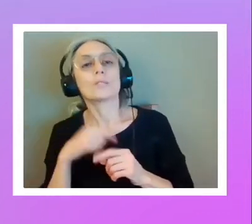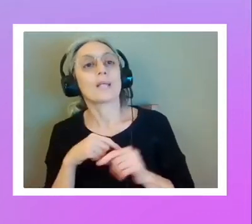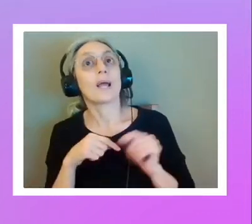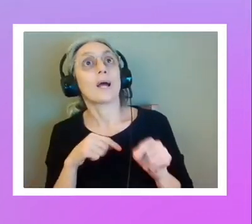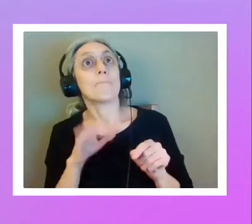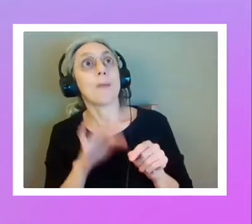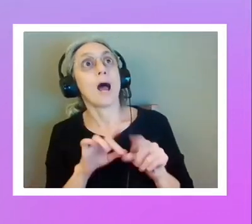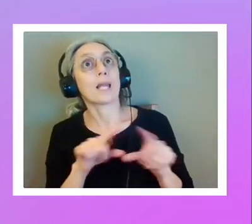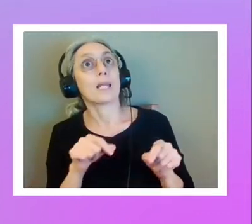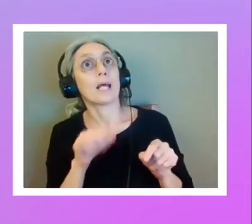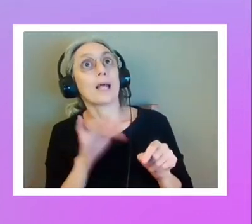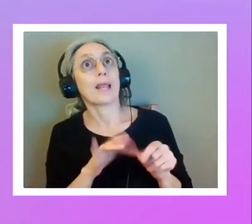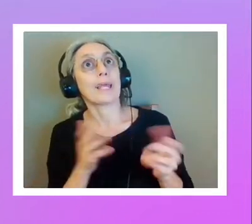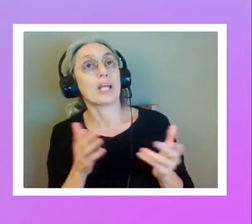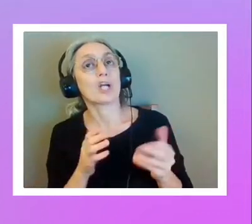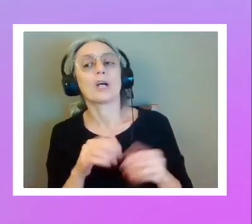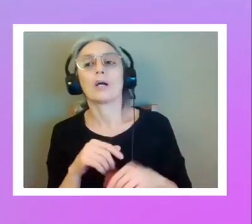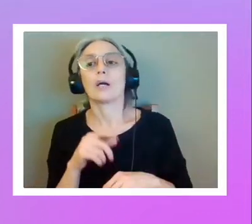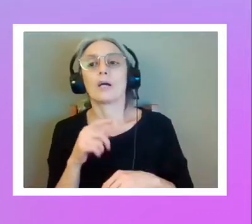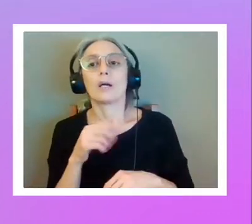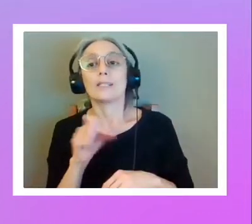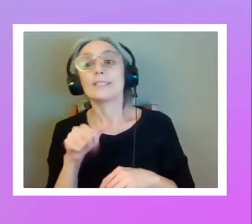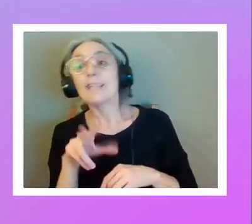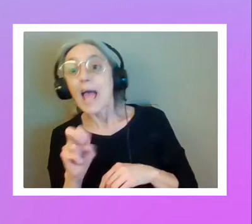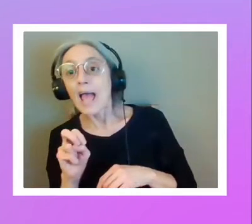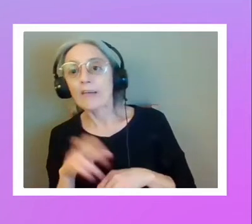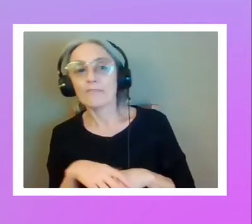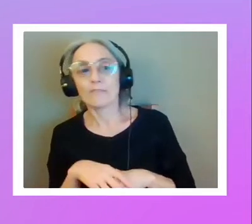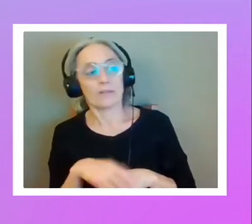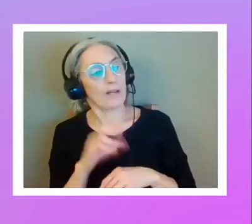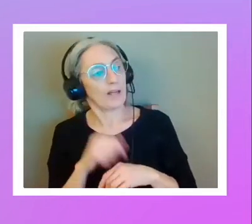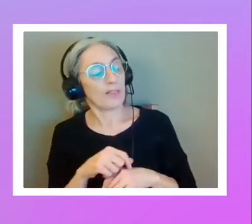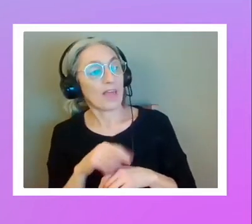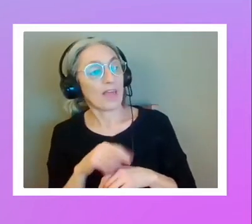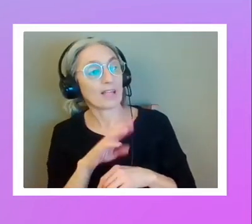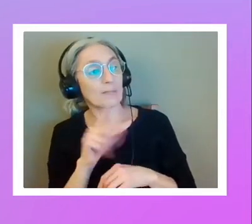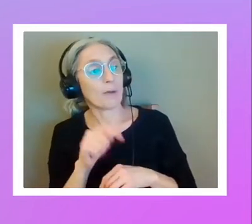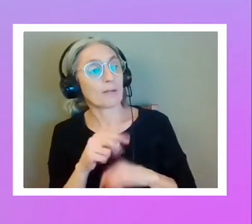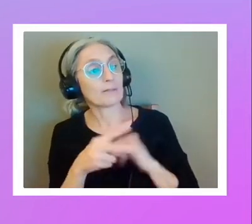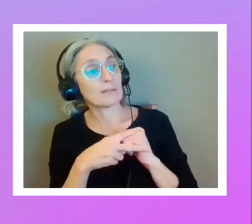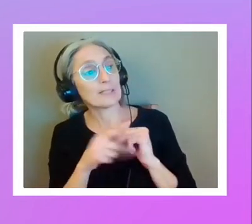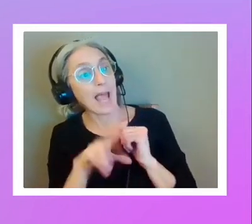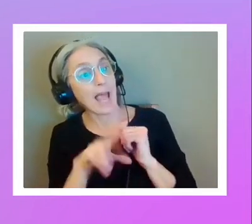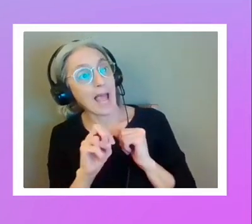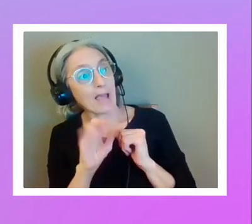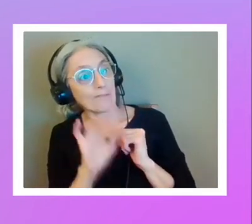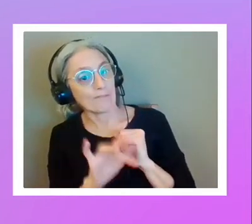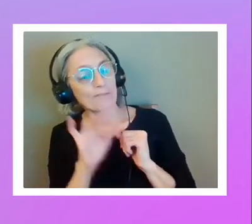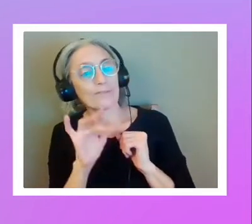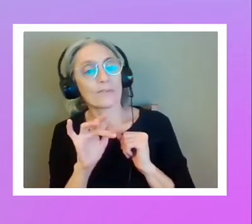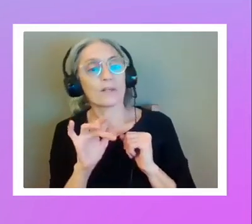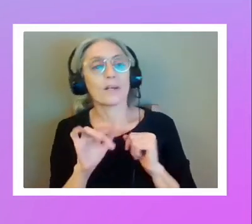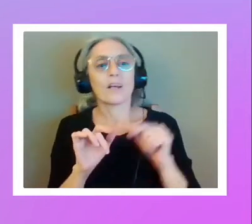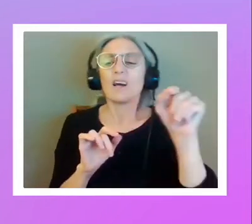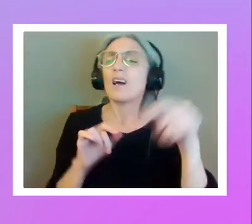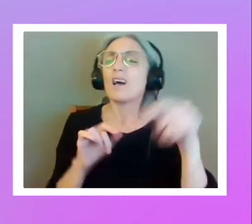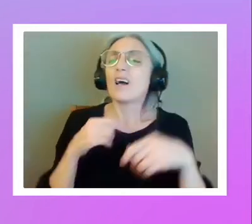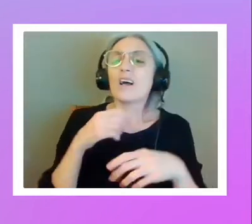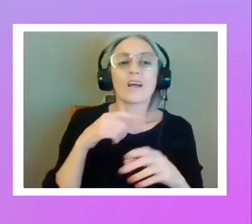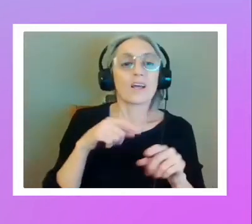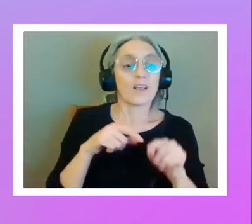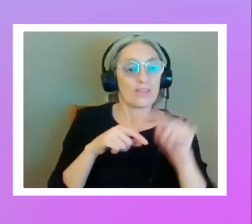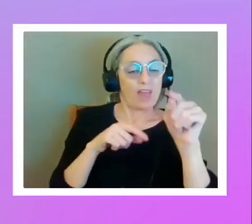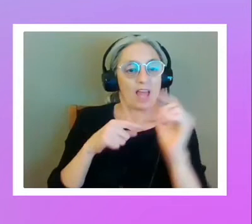click here or something. It's going to read save. It's going to say, this is a button, save, The above example creates a simple button, which